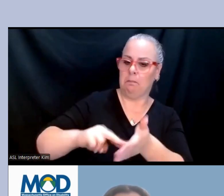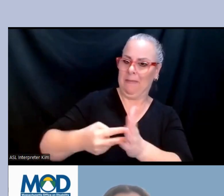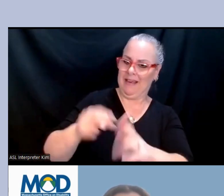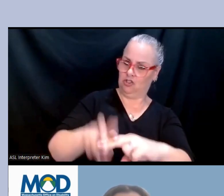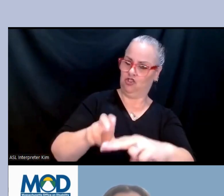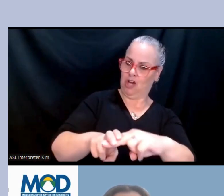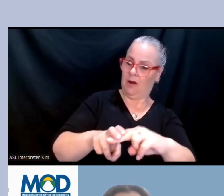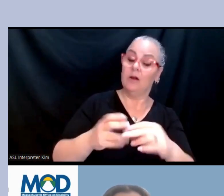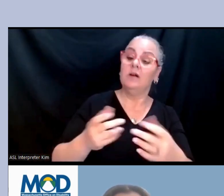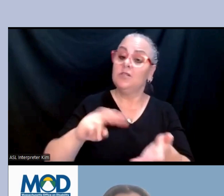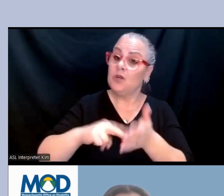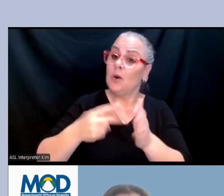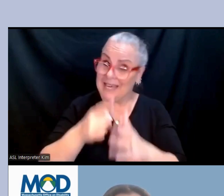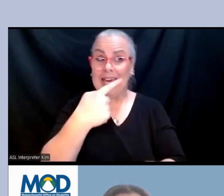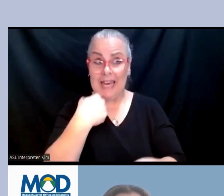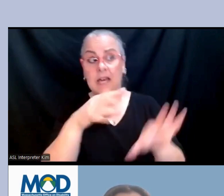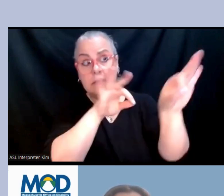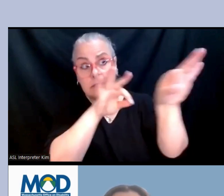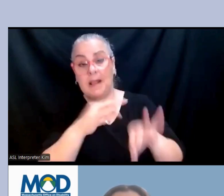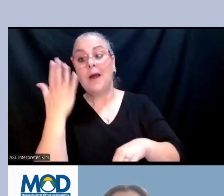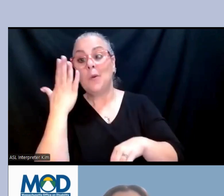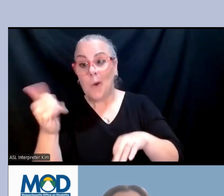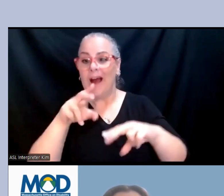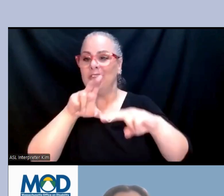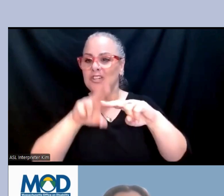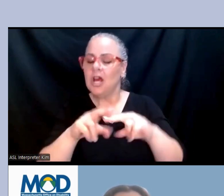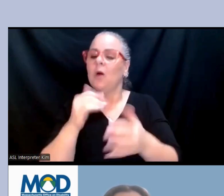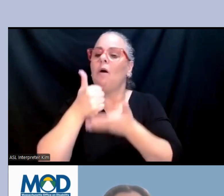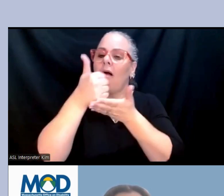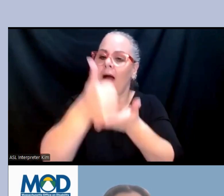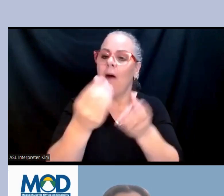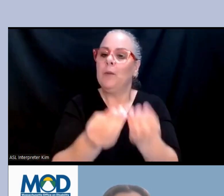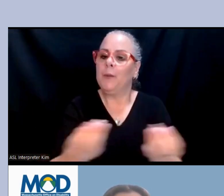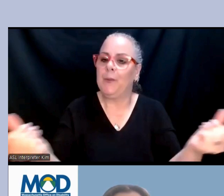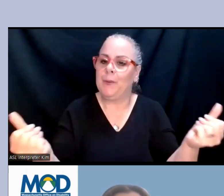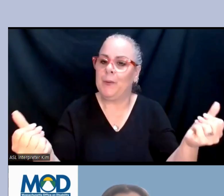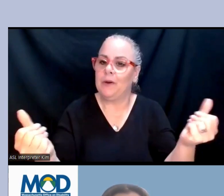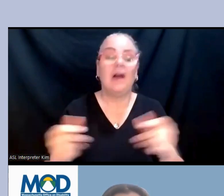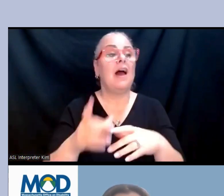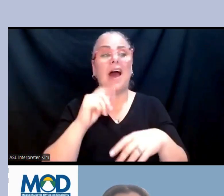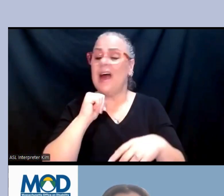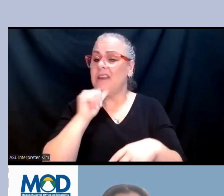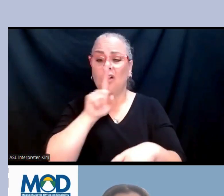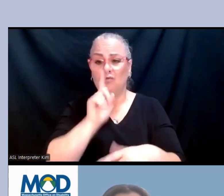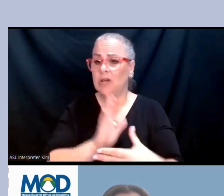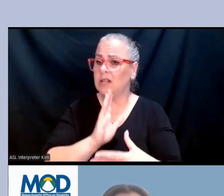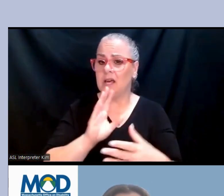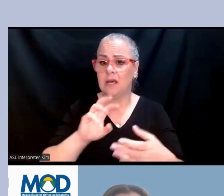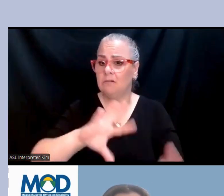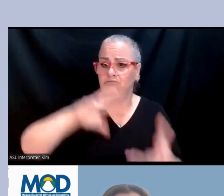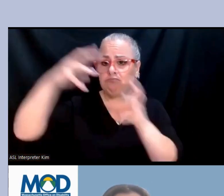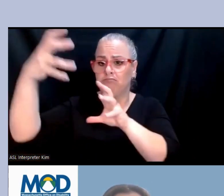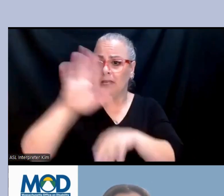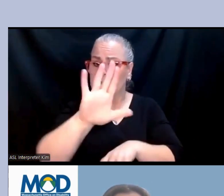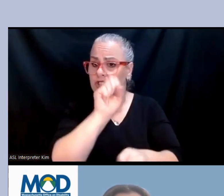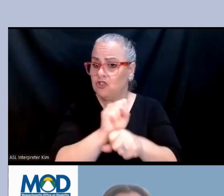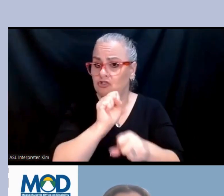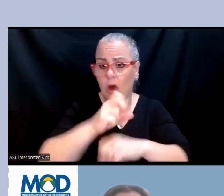that a chair will alleviate his symptoms without removing or significantly interfering with any of his job